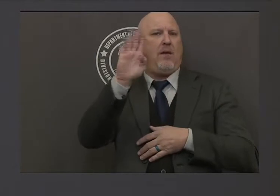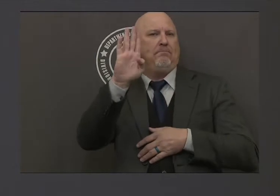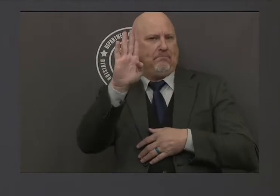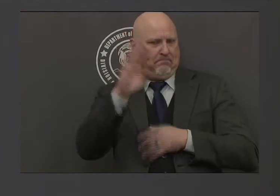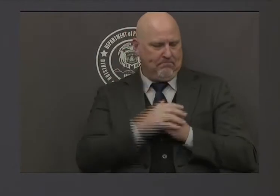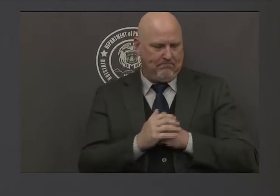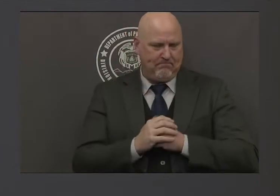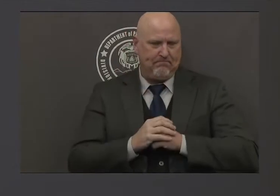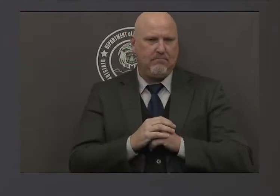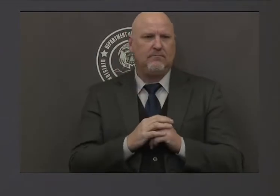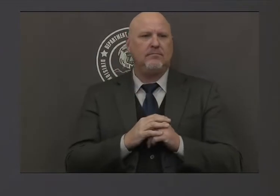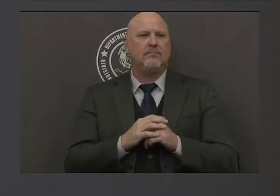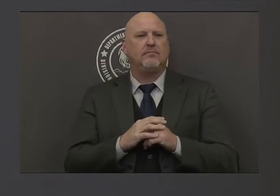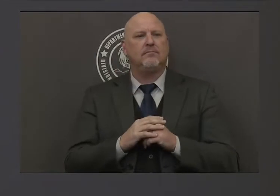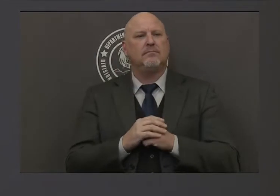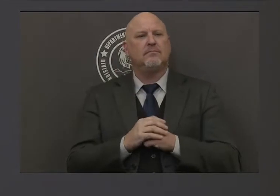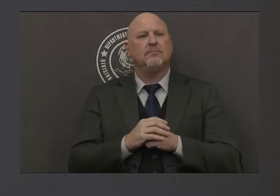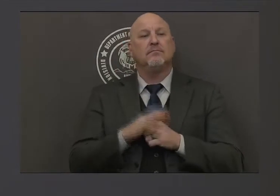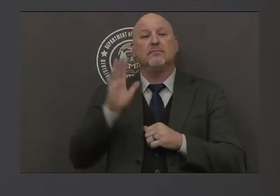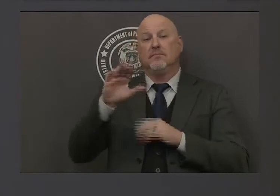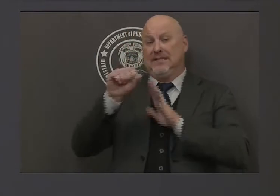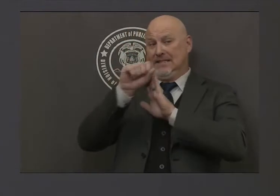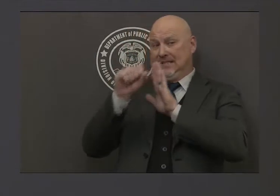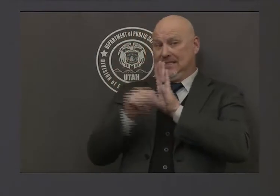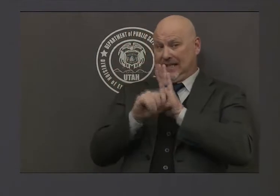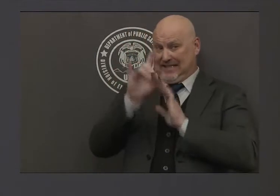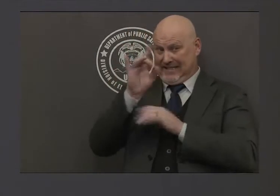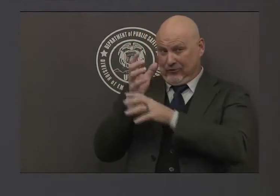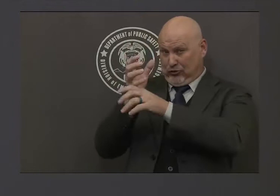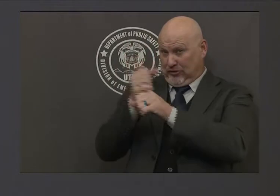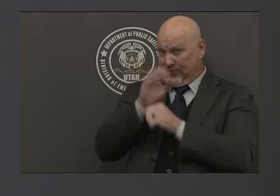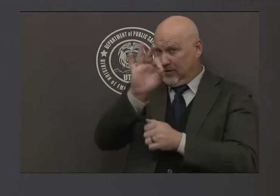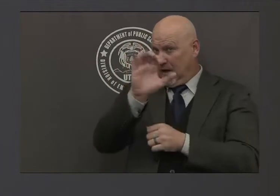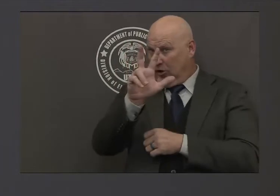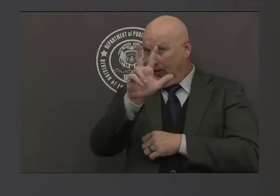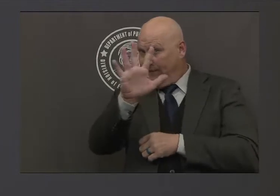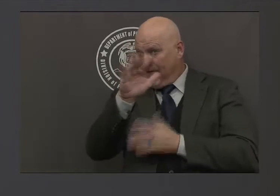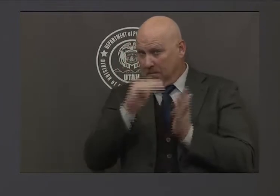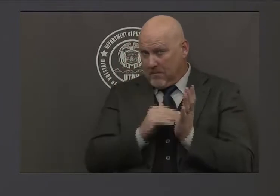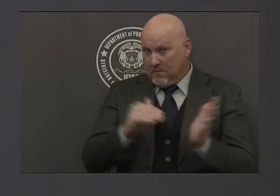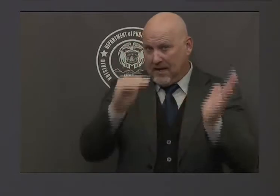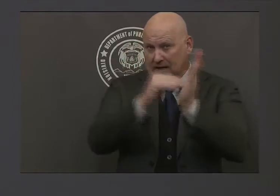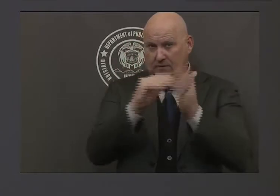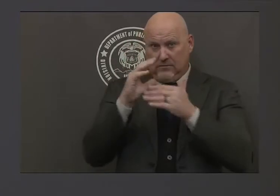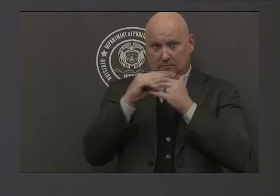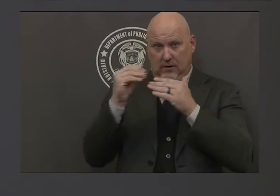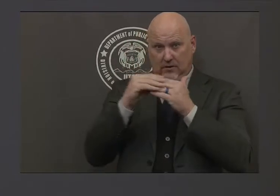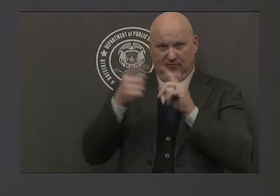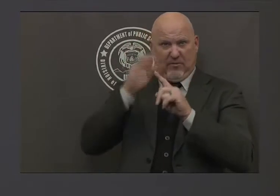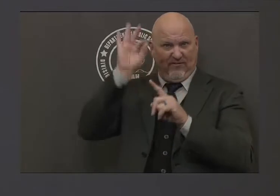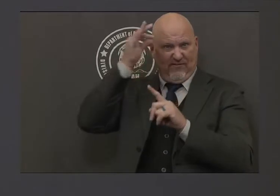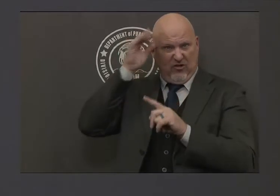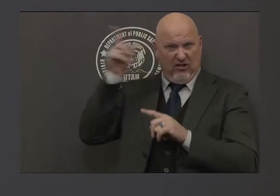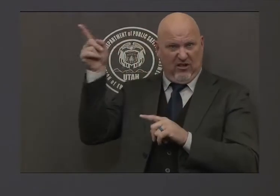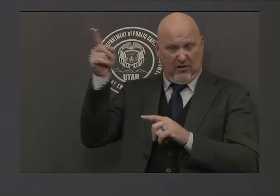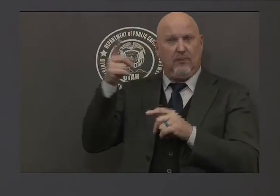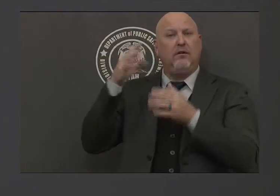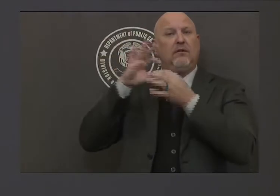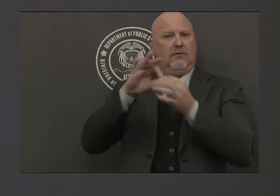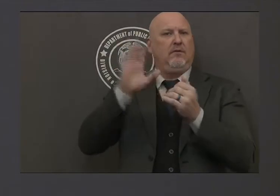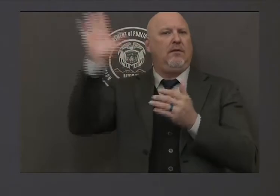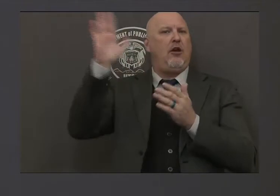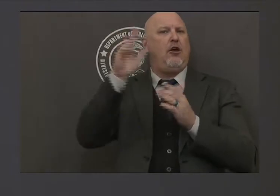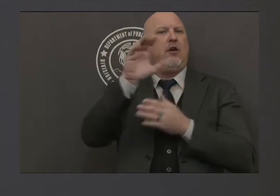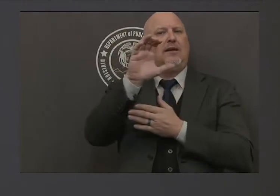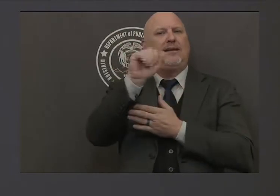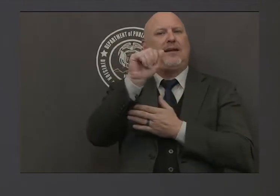state received $935 million in discretionary CARES Act funding. This entire $935 million